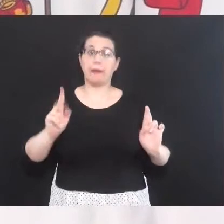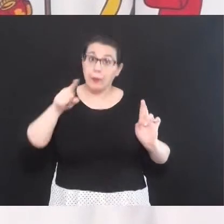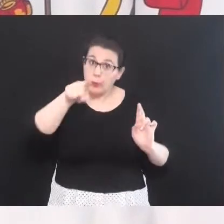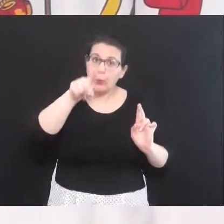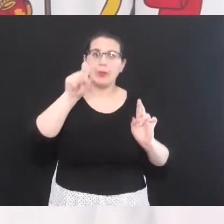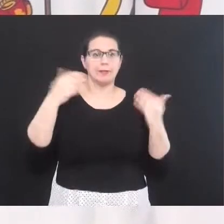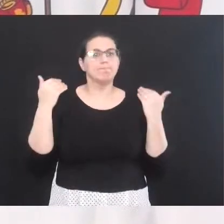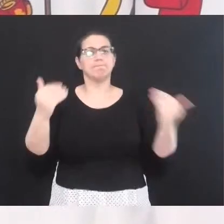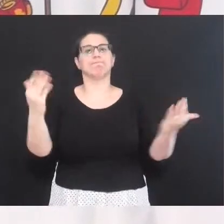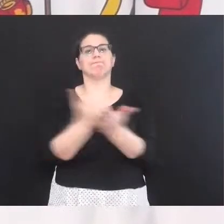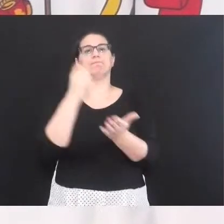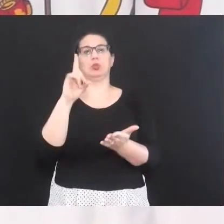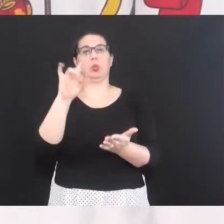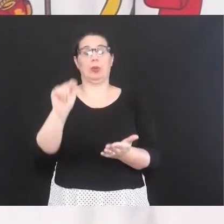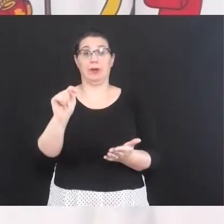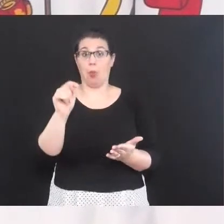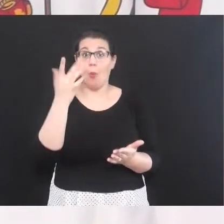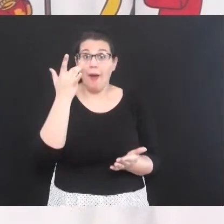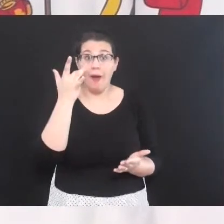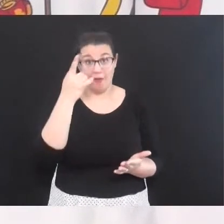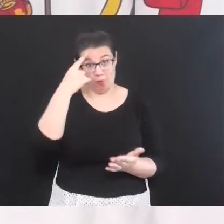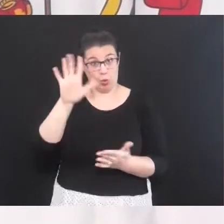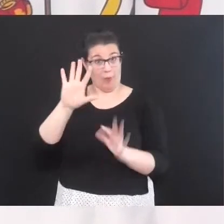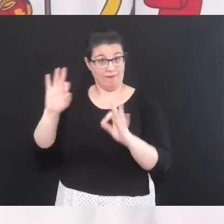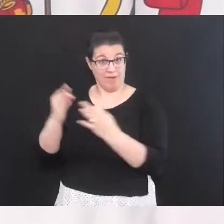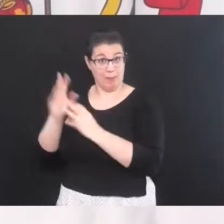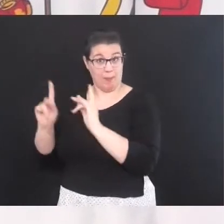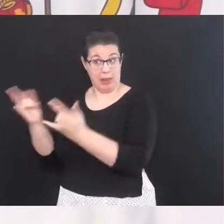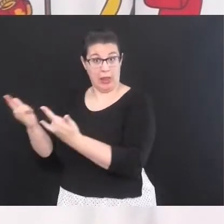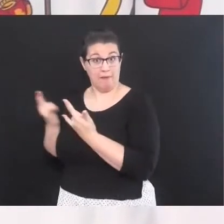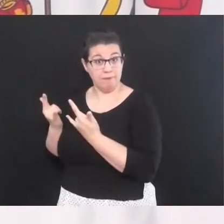up for all those around me that love me, and I got to